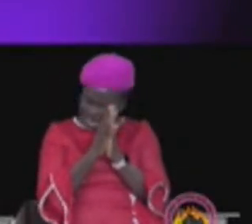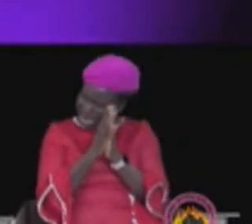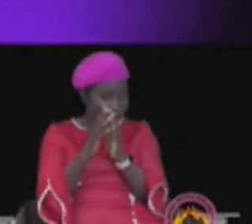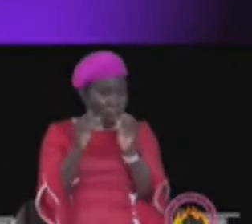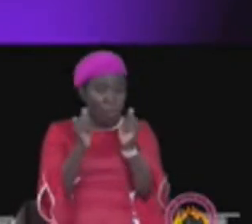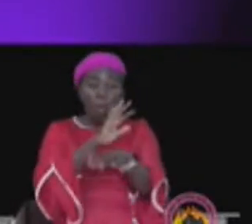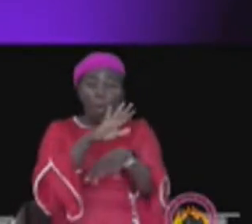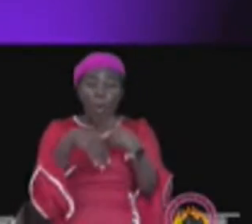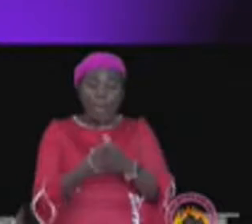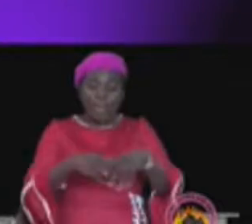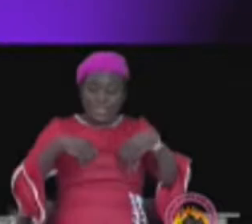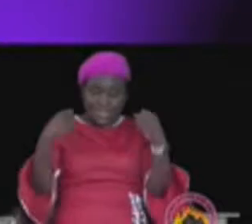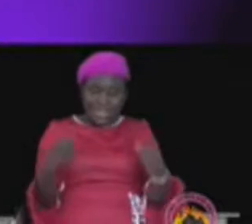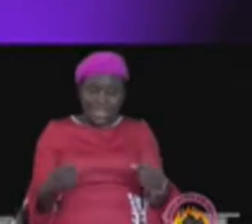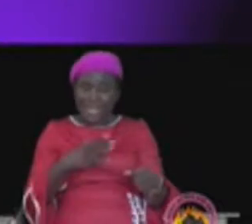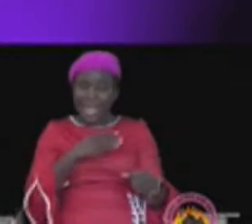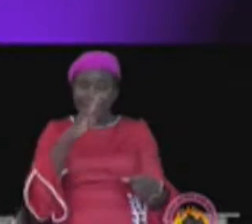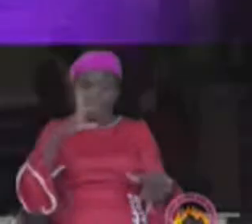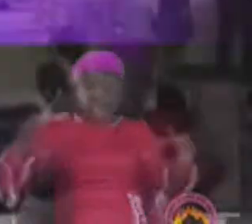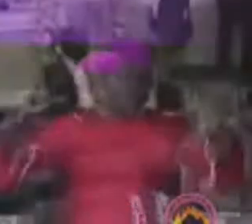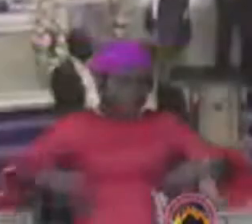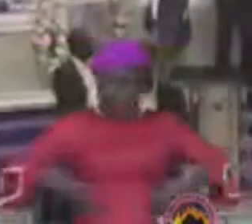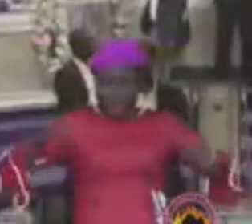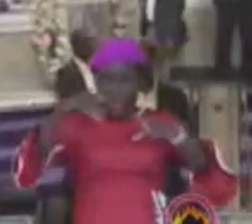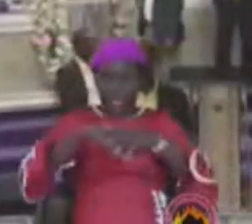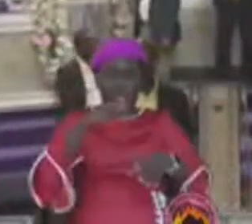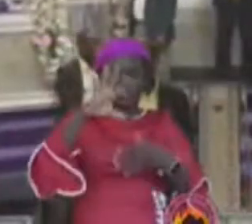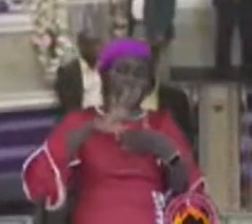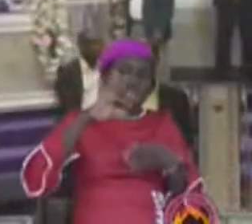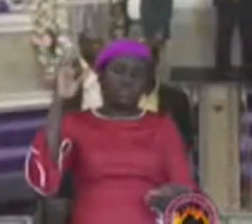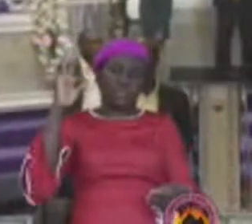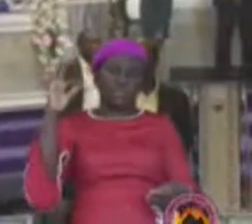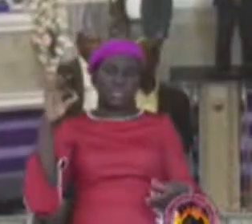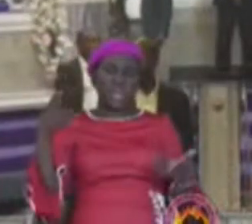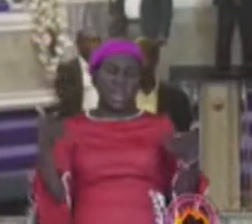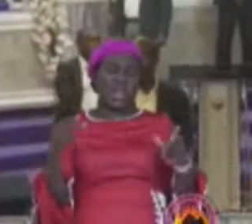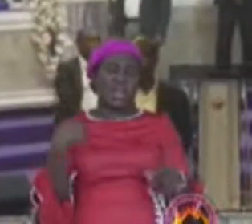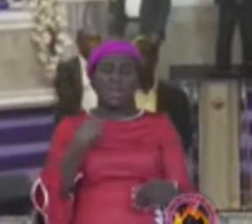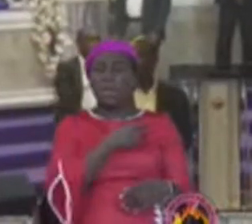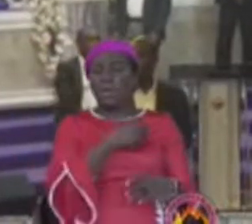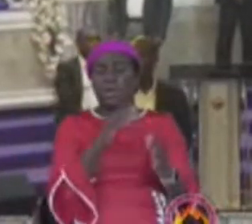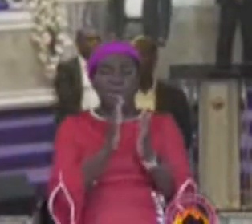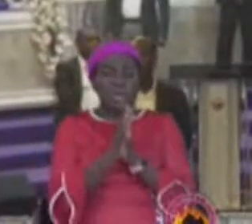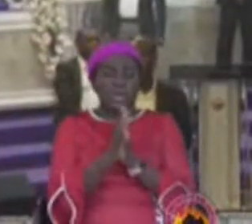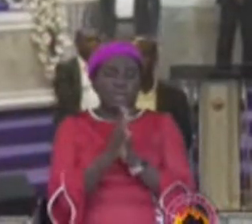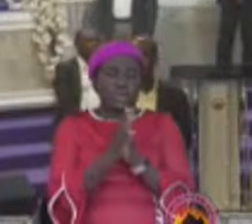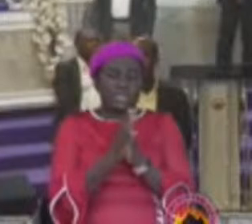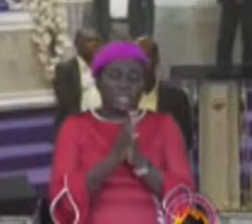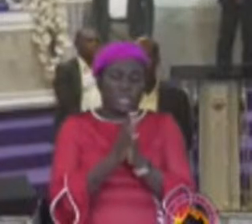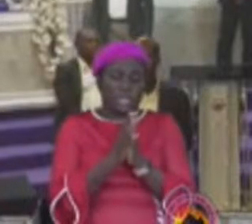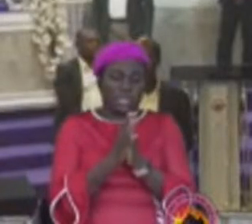prophet. Bow down your heads where you are and all eyes closed. Or you see, if you are